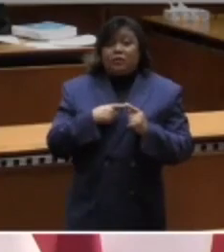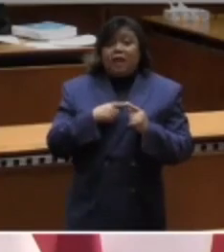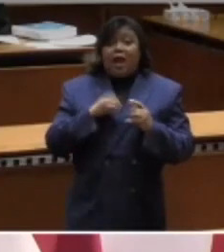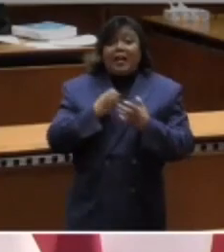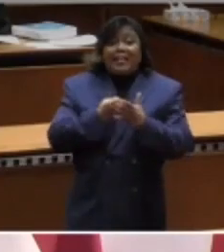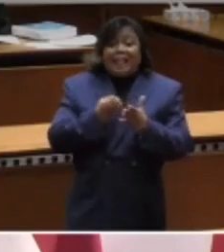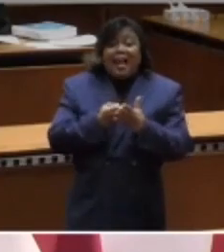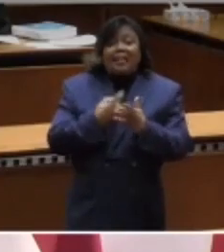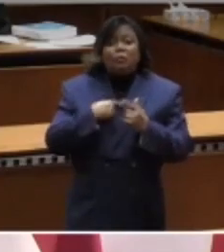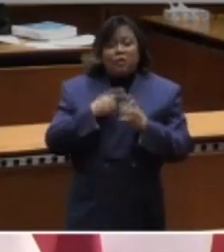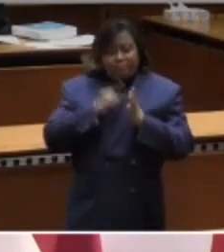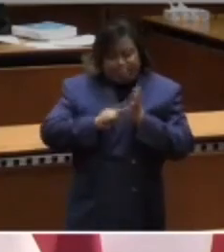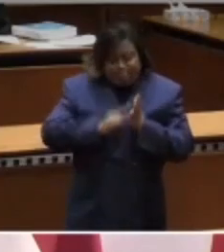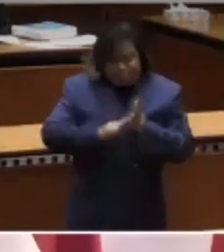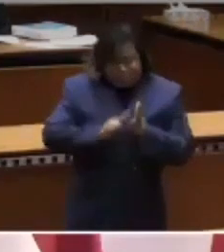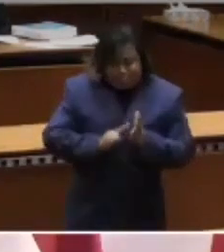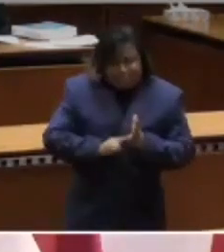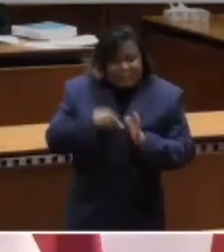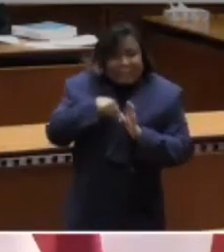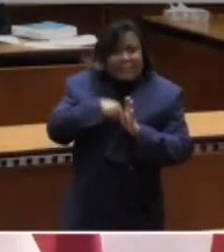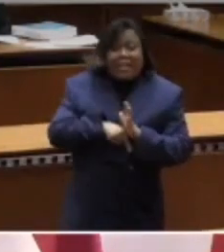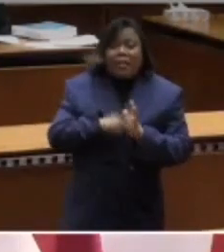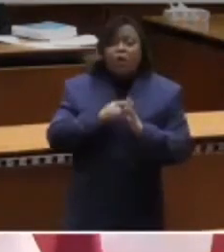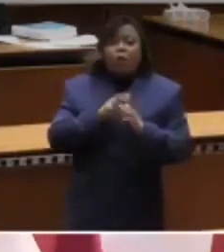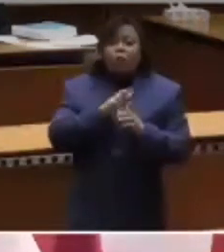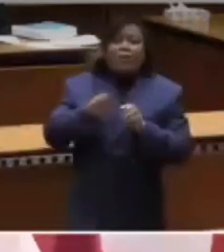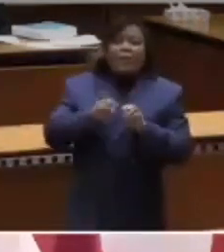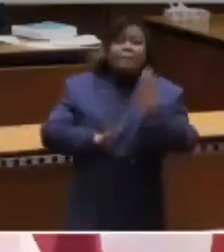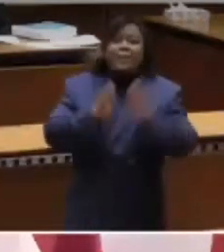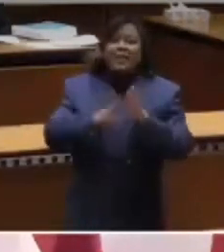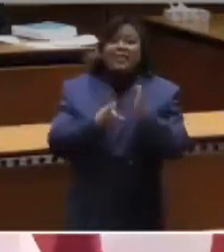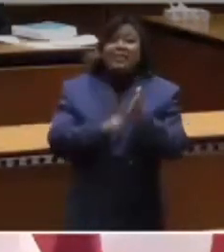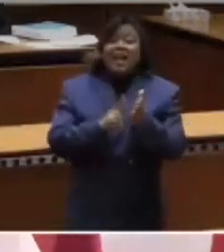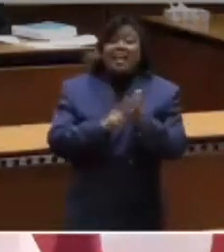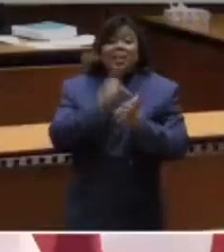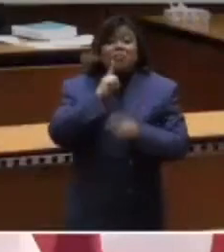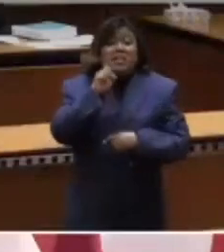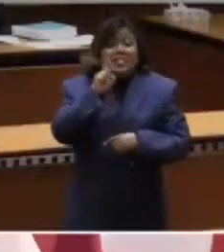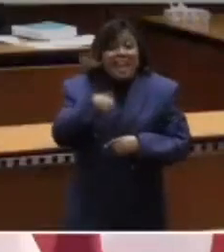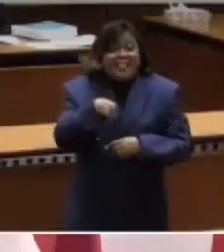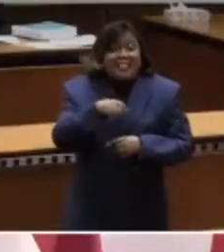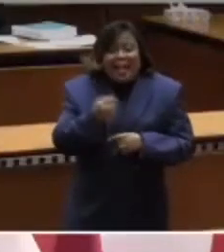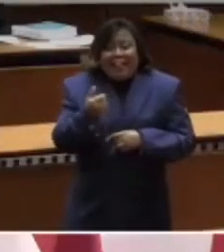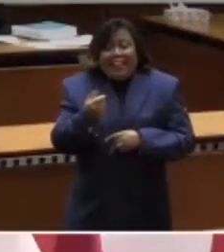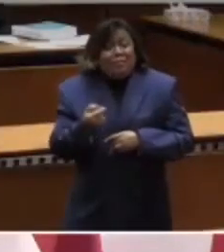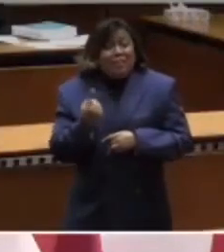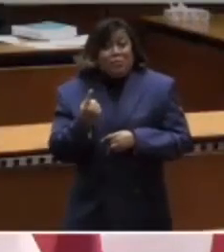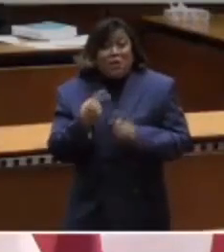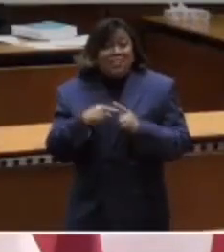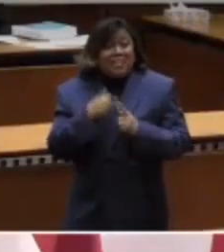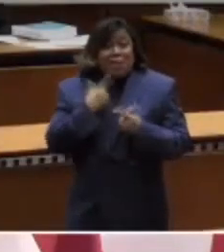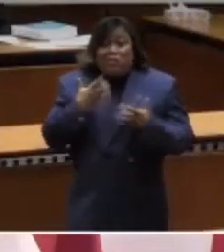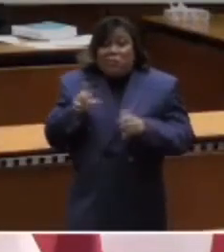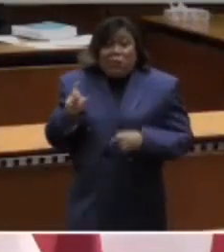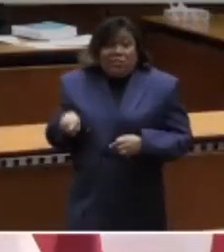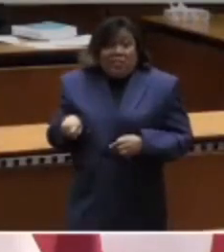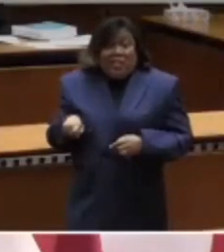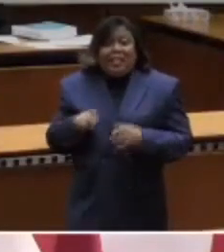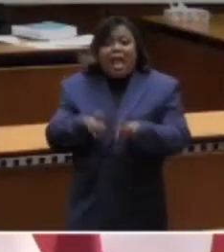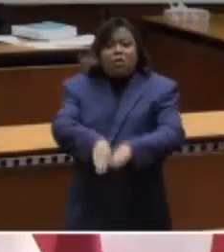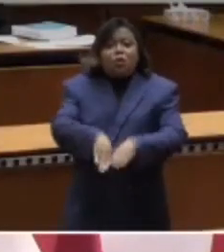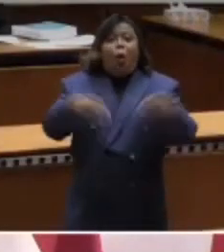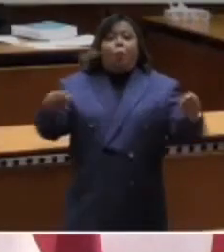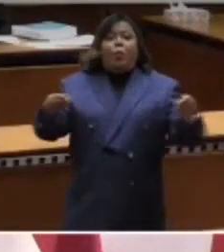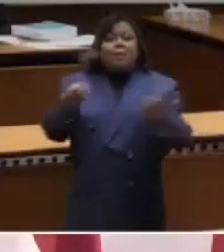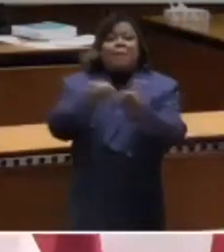economy. We are going to dig down deep, rebid the contracts where necessary, eliminate the ones that we don't need, and